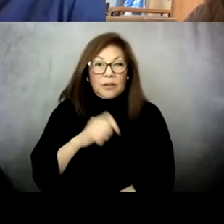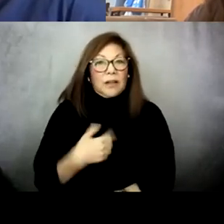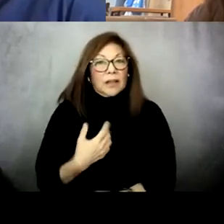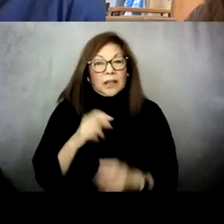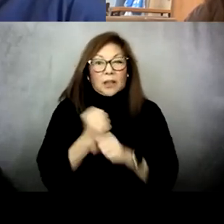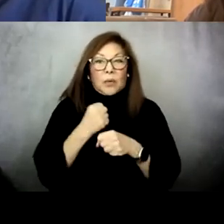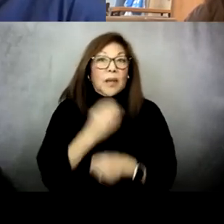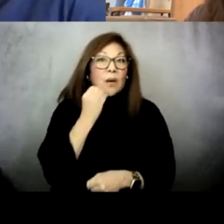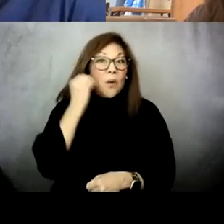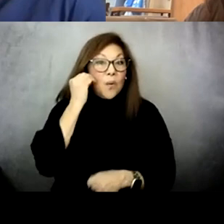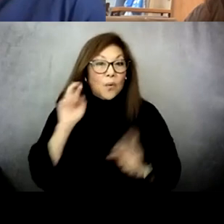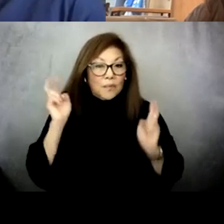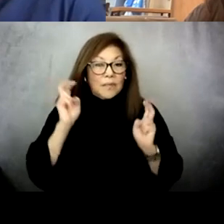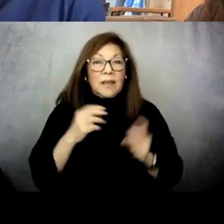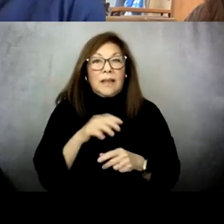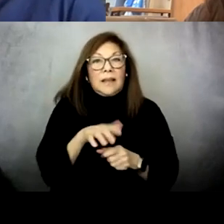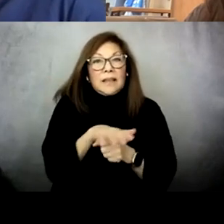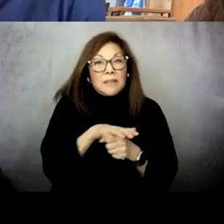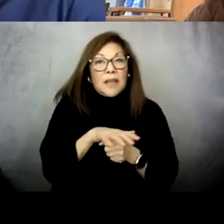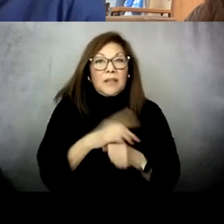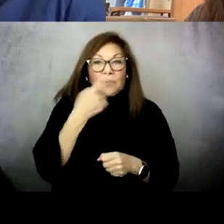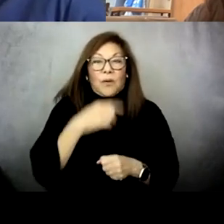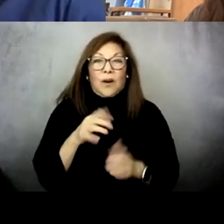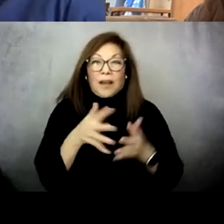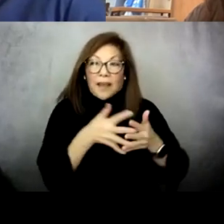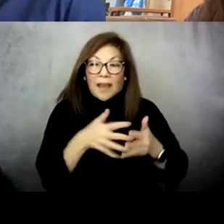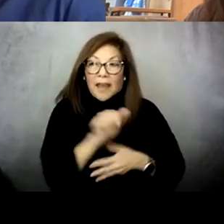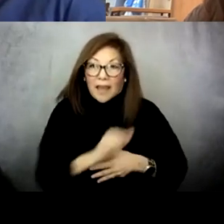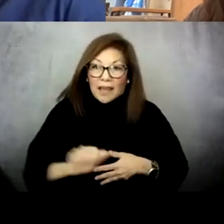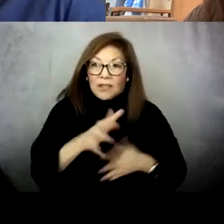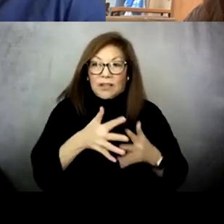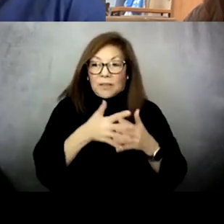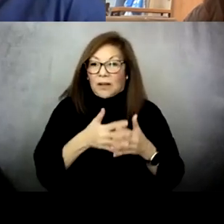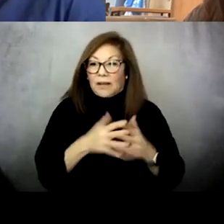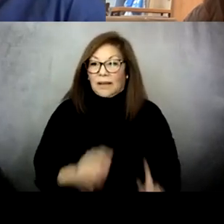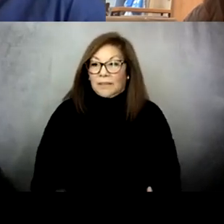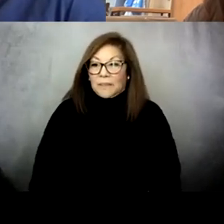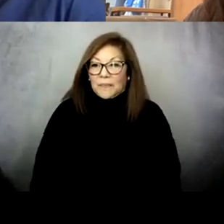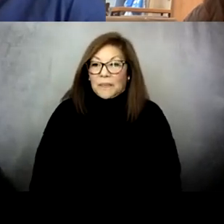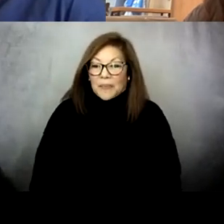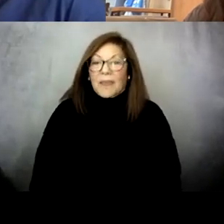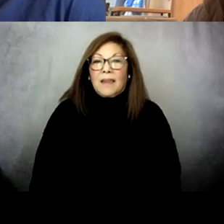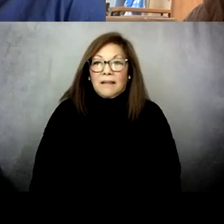Americans? Or not a home space, like, let's be real with their, like, language. Yeah.